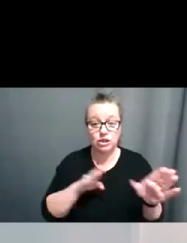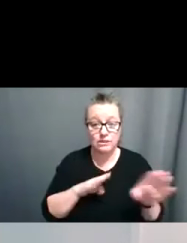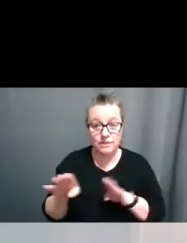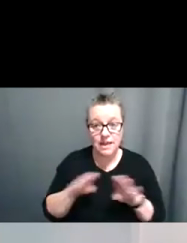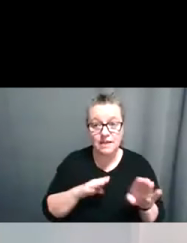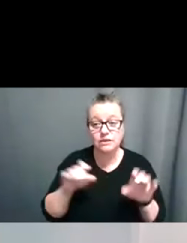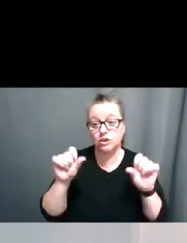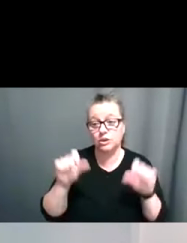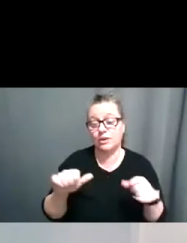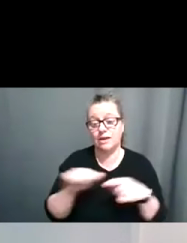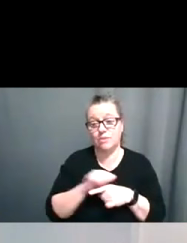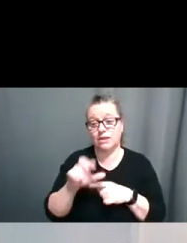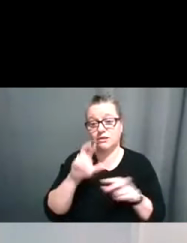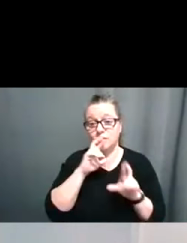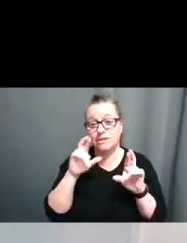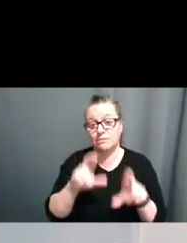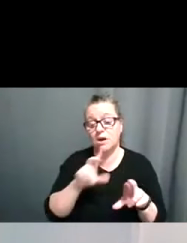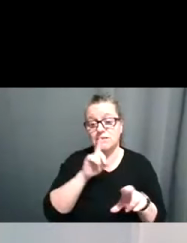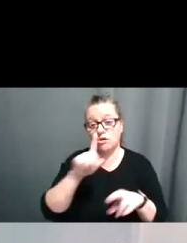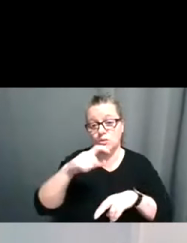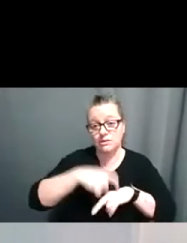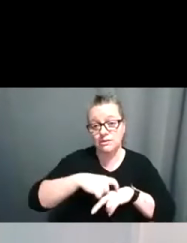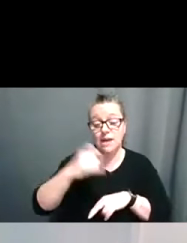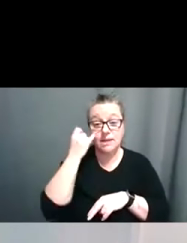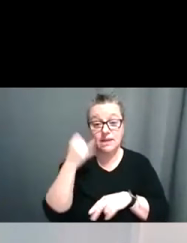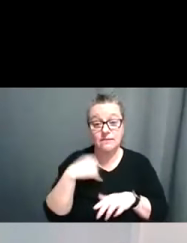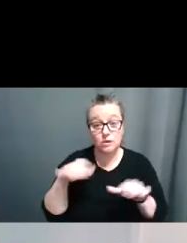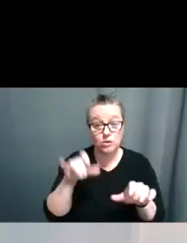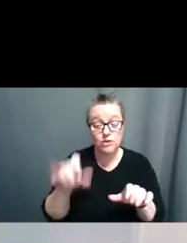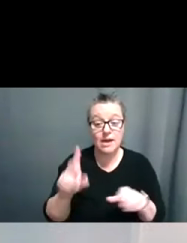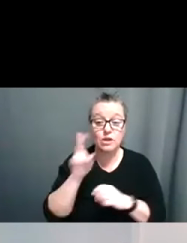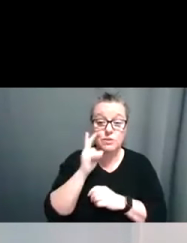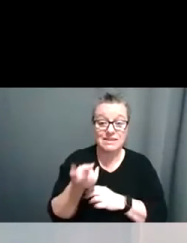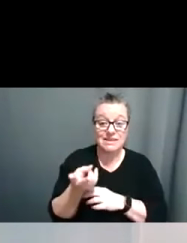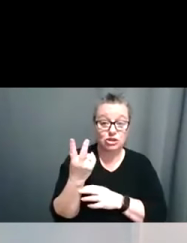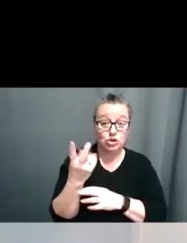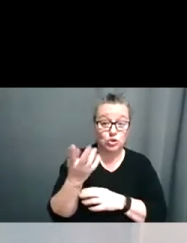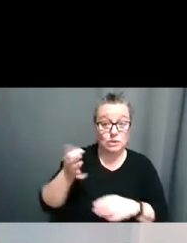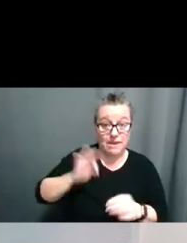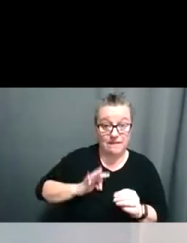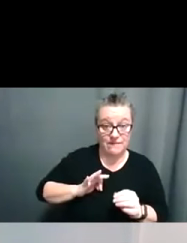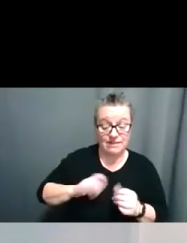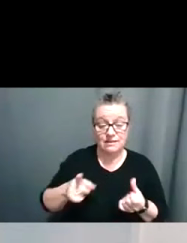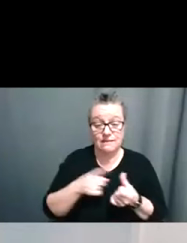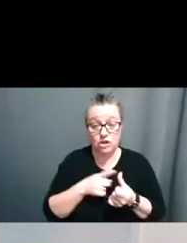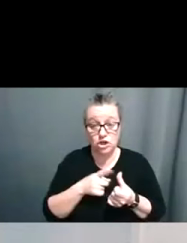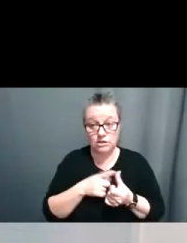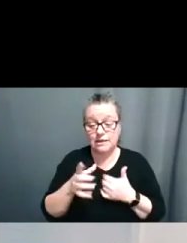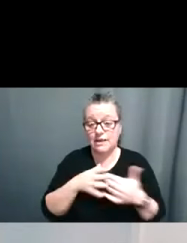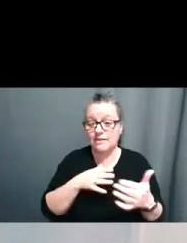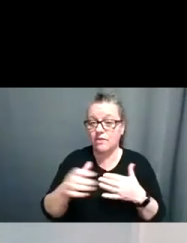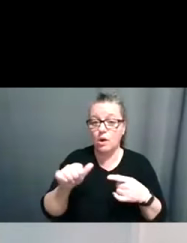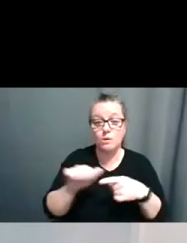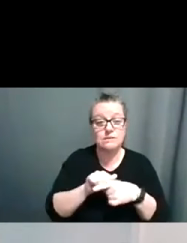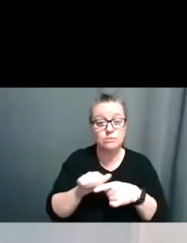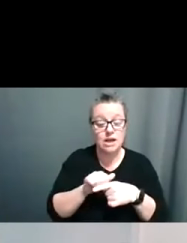you can practice your responses in real time. If you do this, you will see 2 distinct benefits. First, even though it was a practice